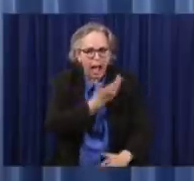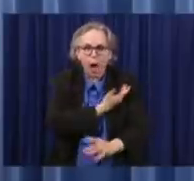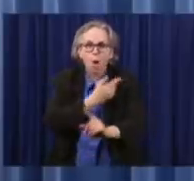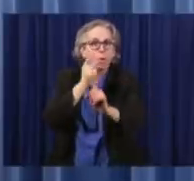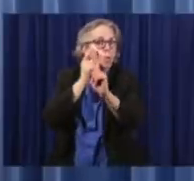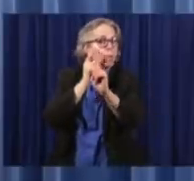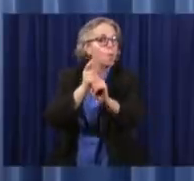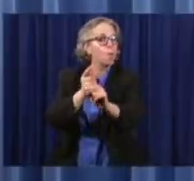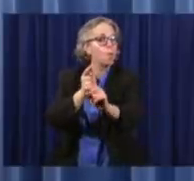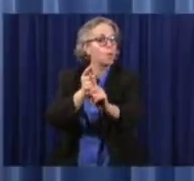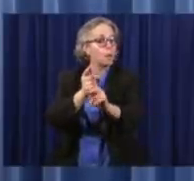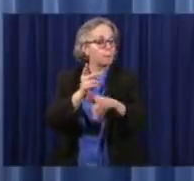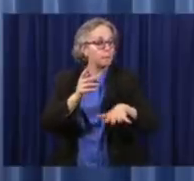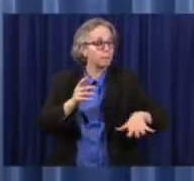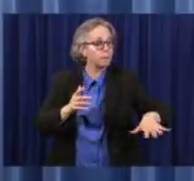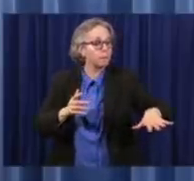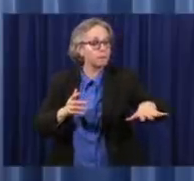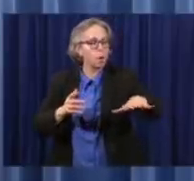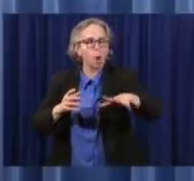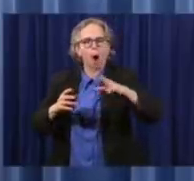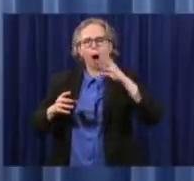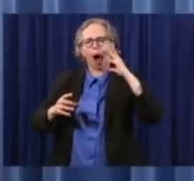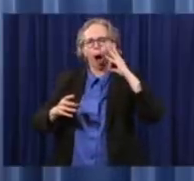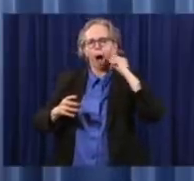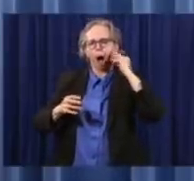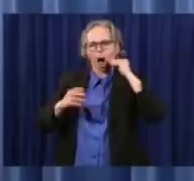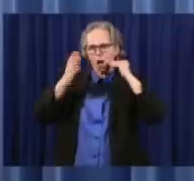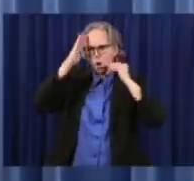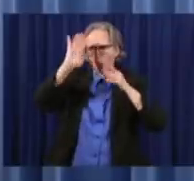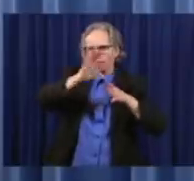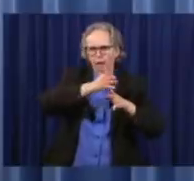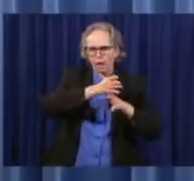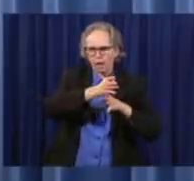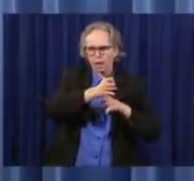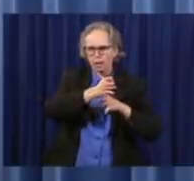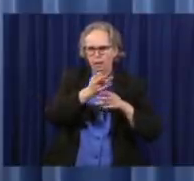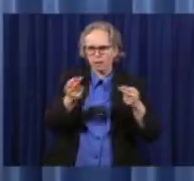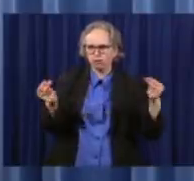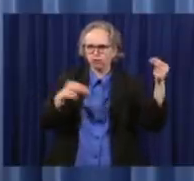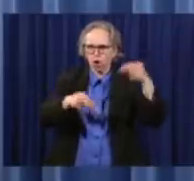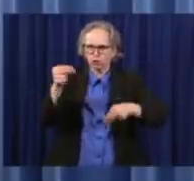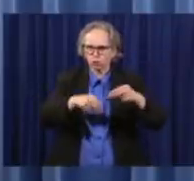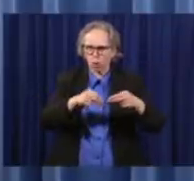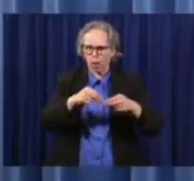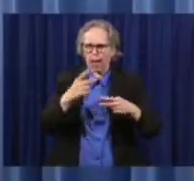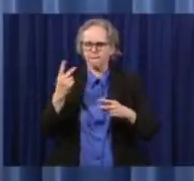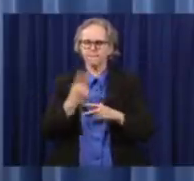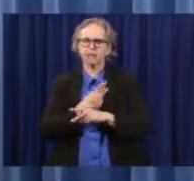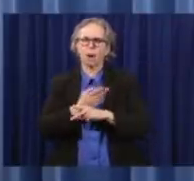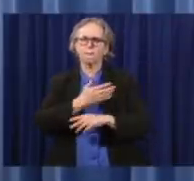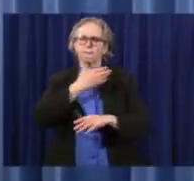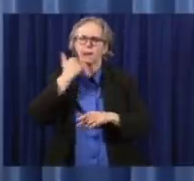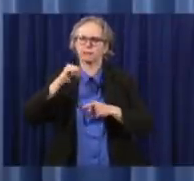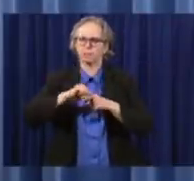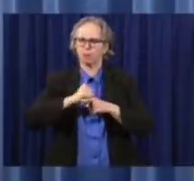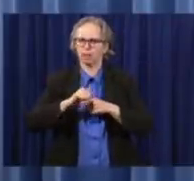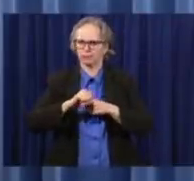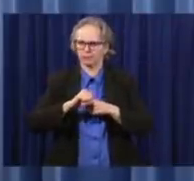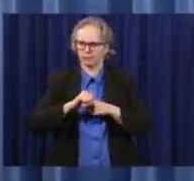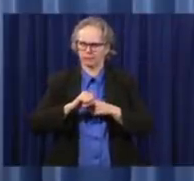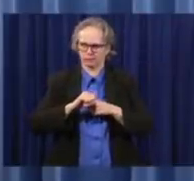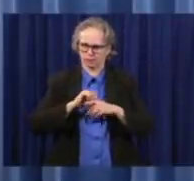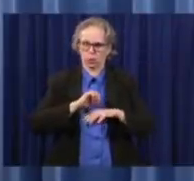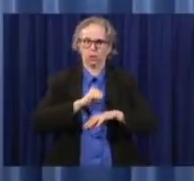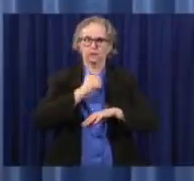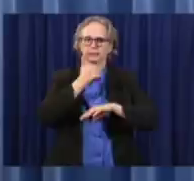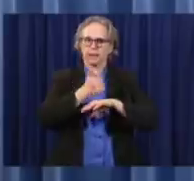together with other experts, come up with a way that will actually work, best practices, so when you go into that place, you